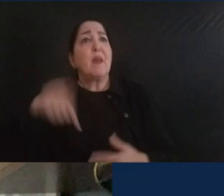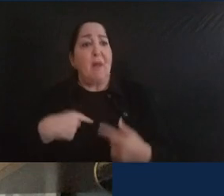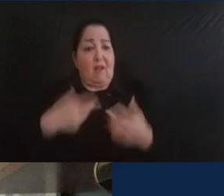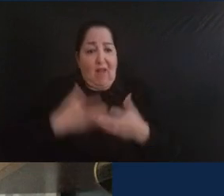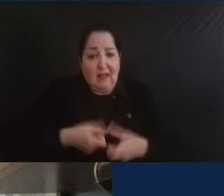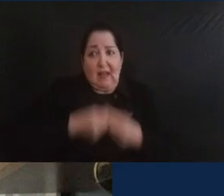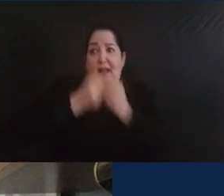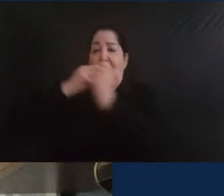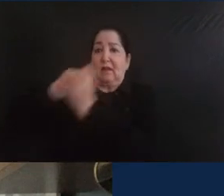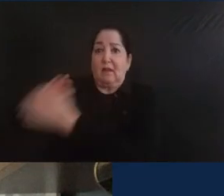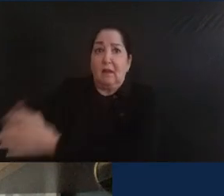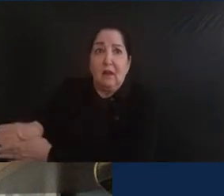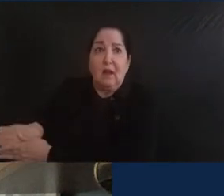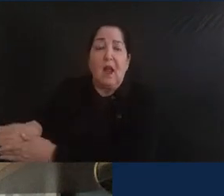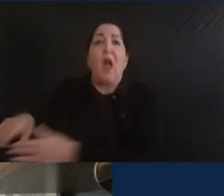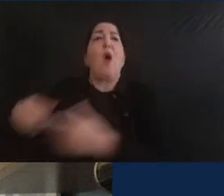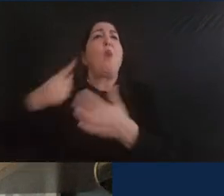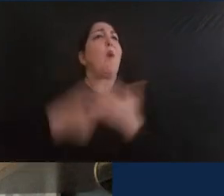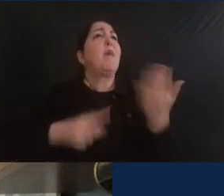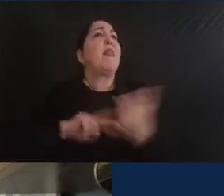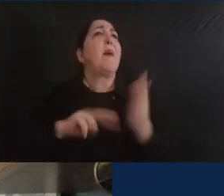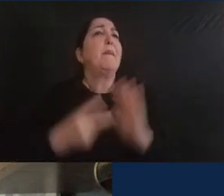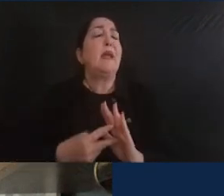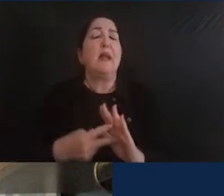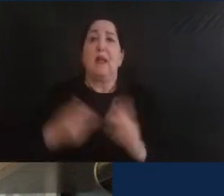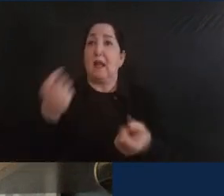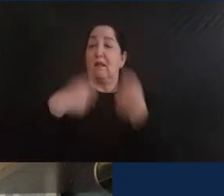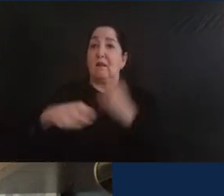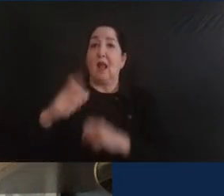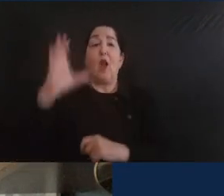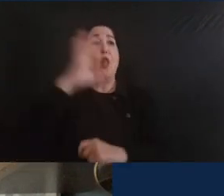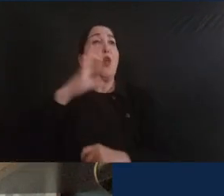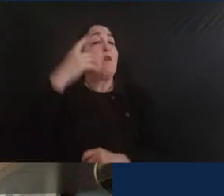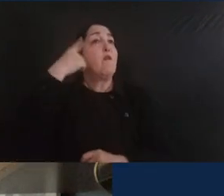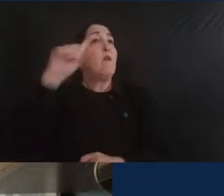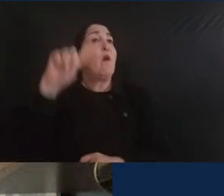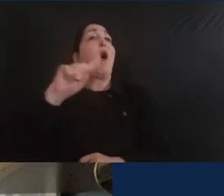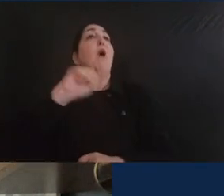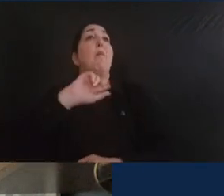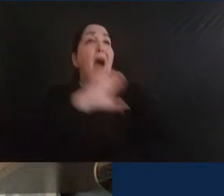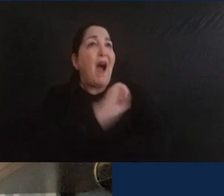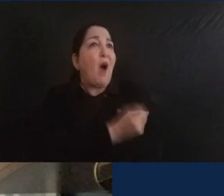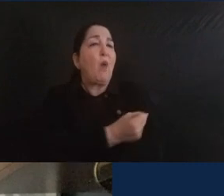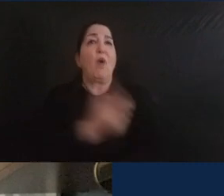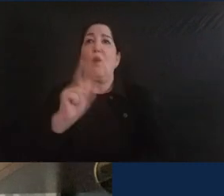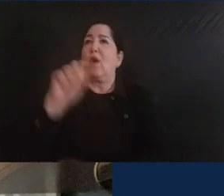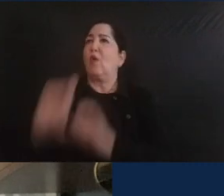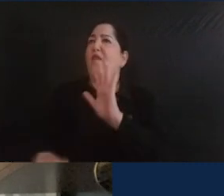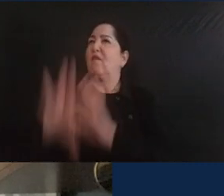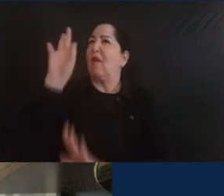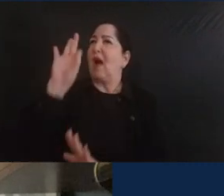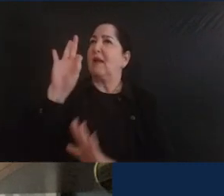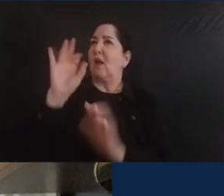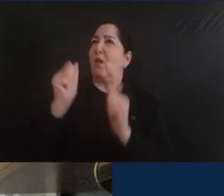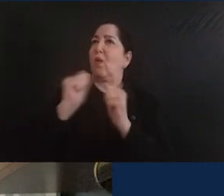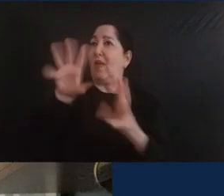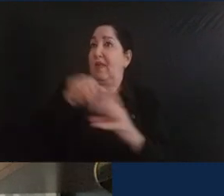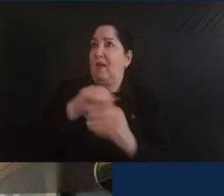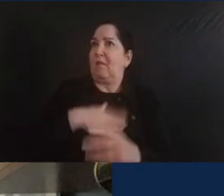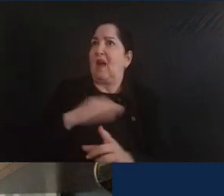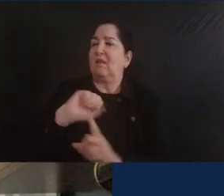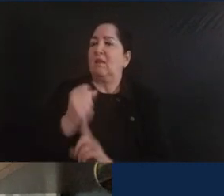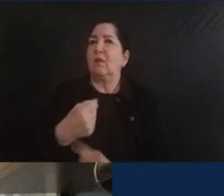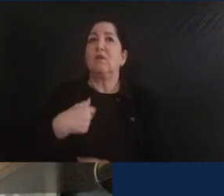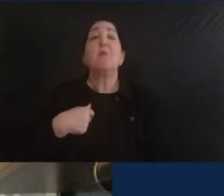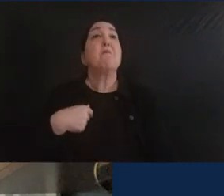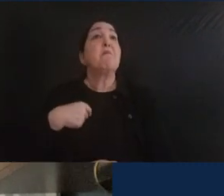I decided to put aside this fear. I decided to look for where power could be found in my circumstance. And the idea that I